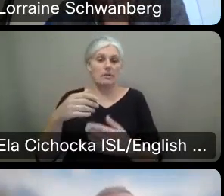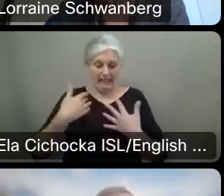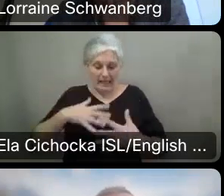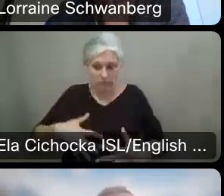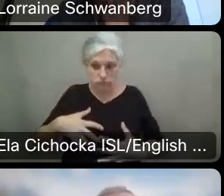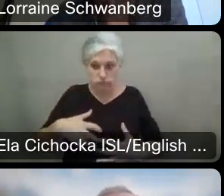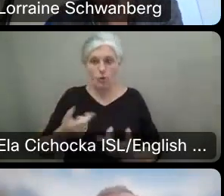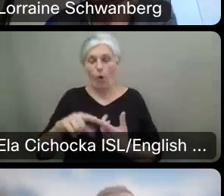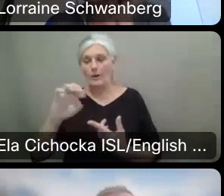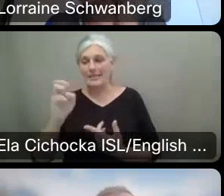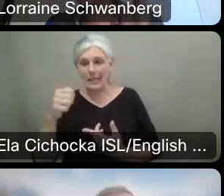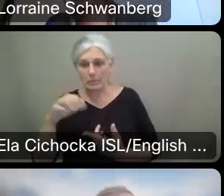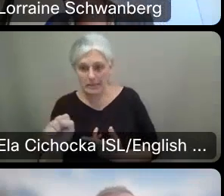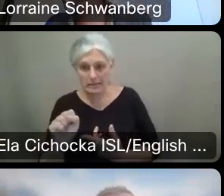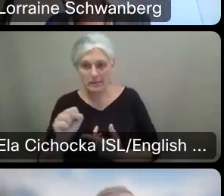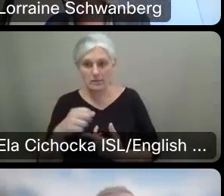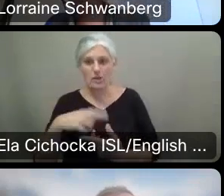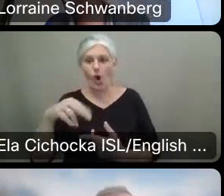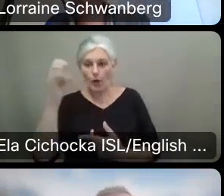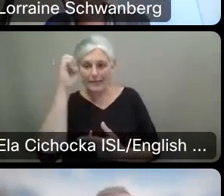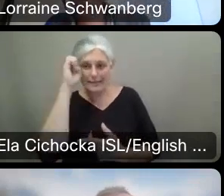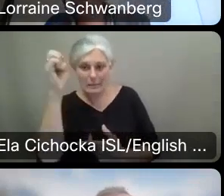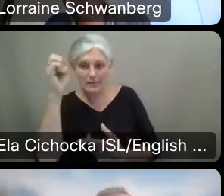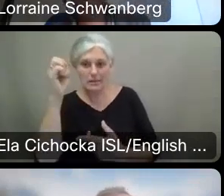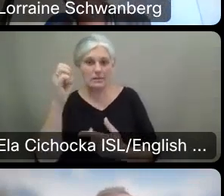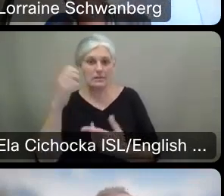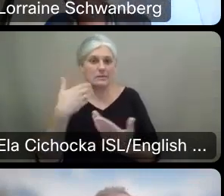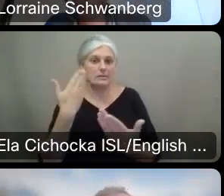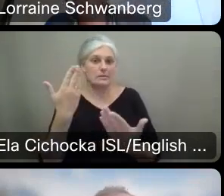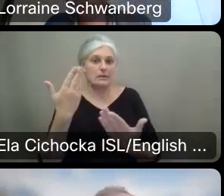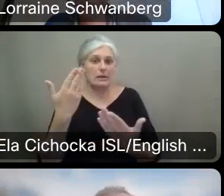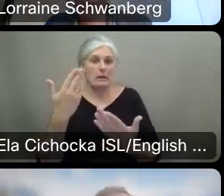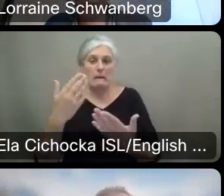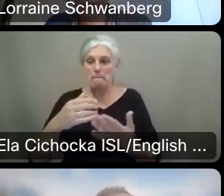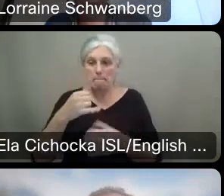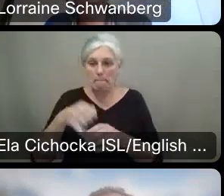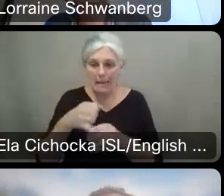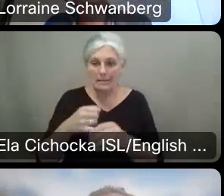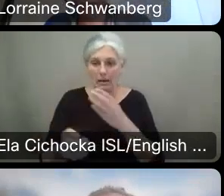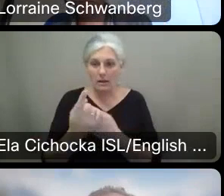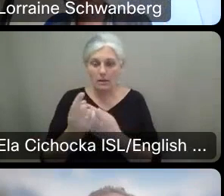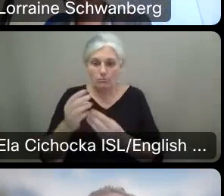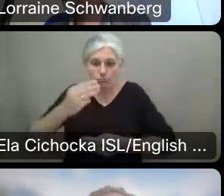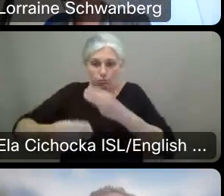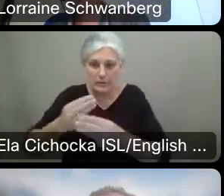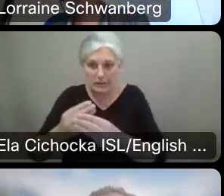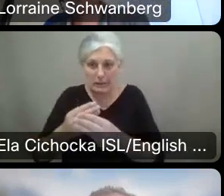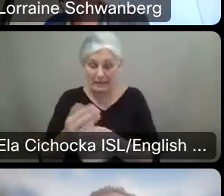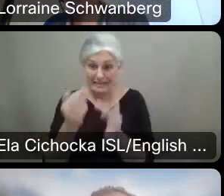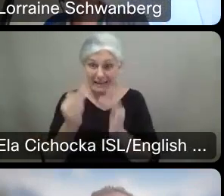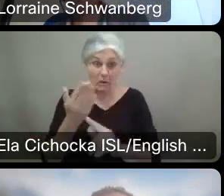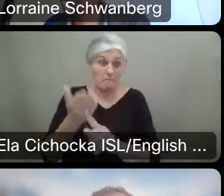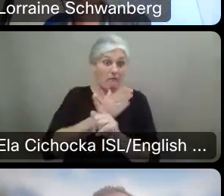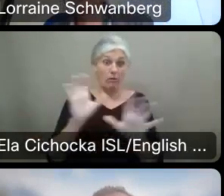some unanticipated medical event. But these clearly are classified within the